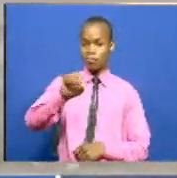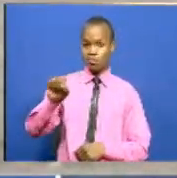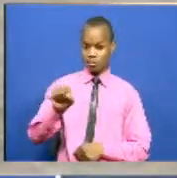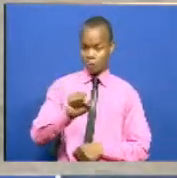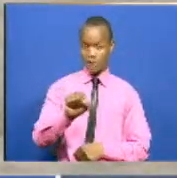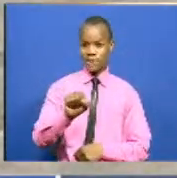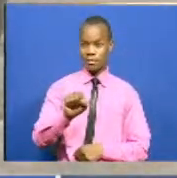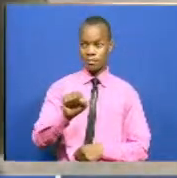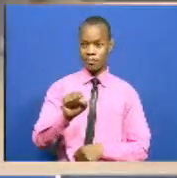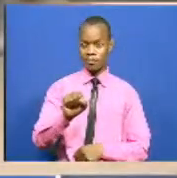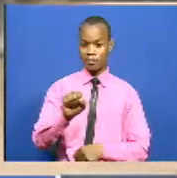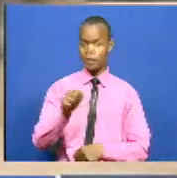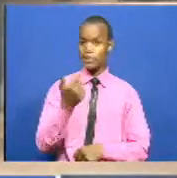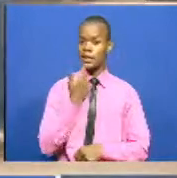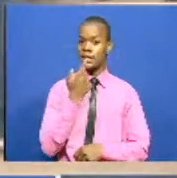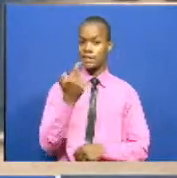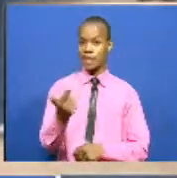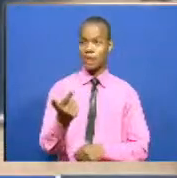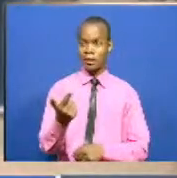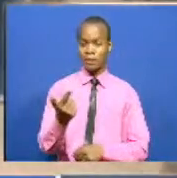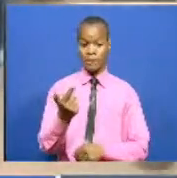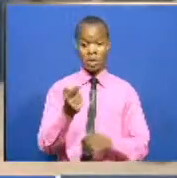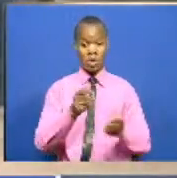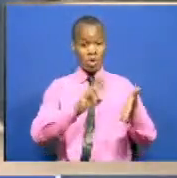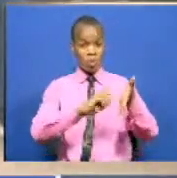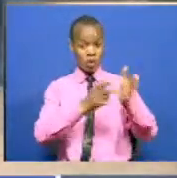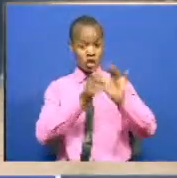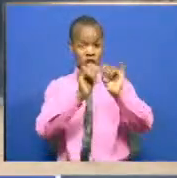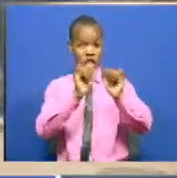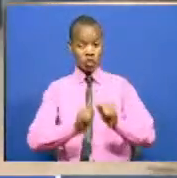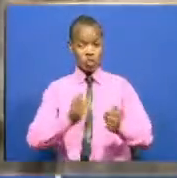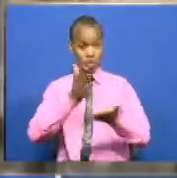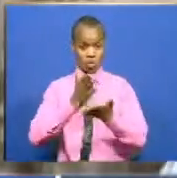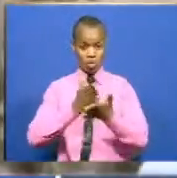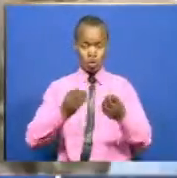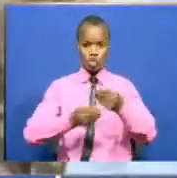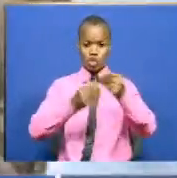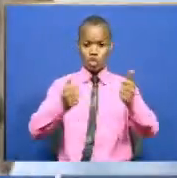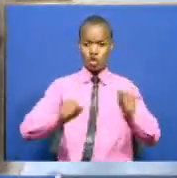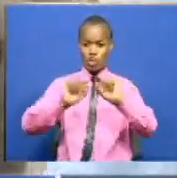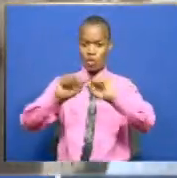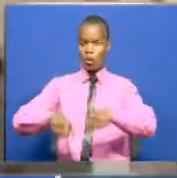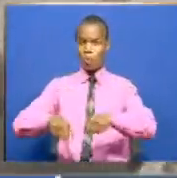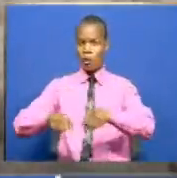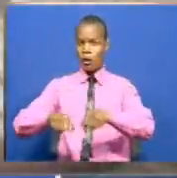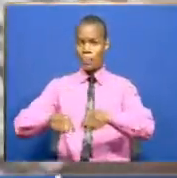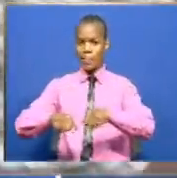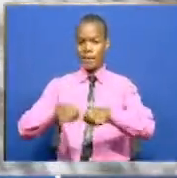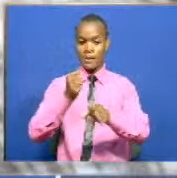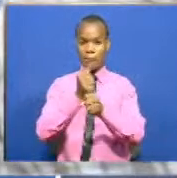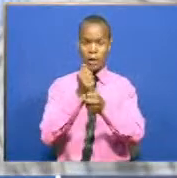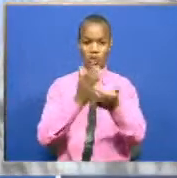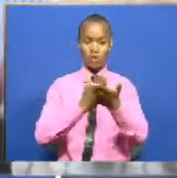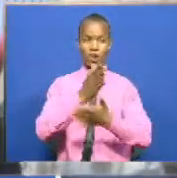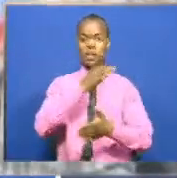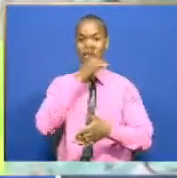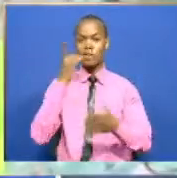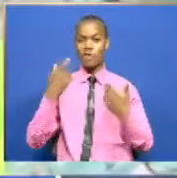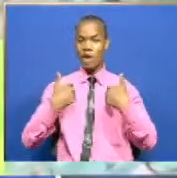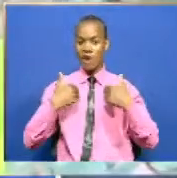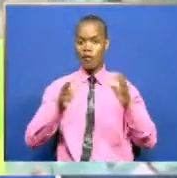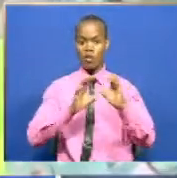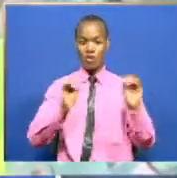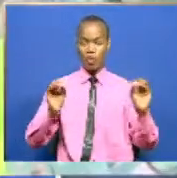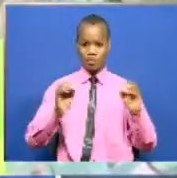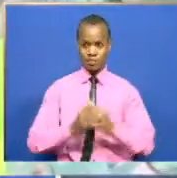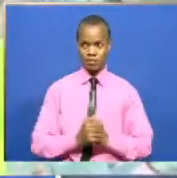Joseph Irungu termed the new project a long-term solution to overcoming effects of drought in the arid county. We